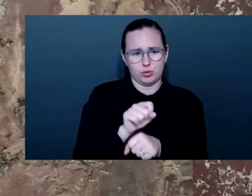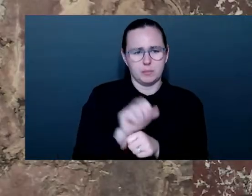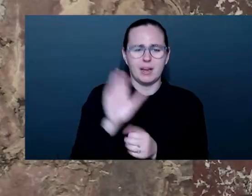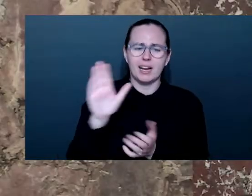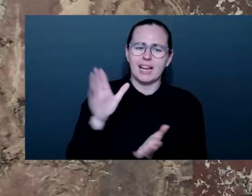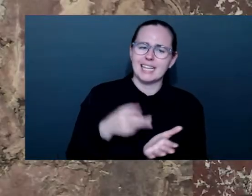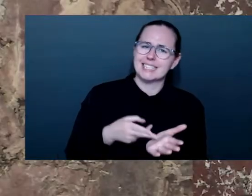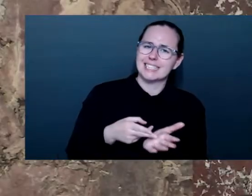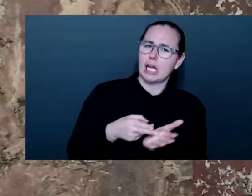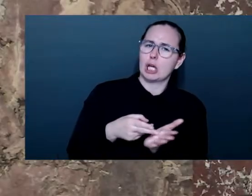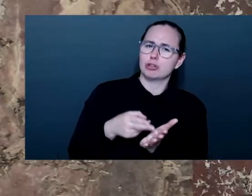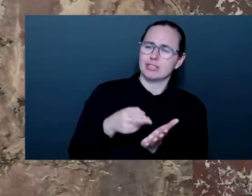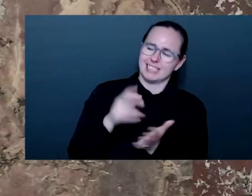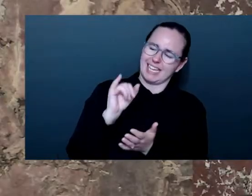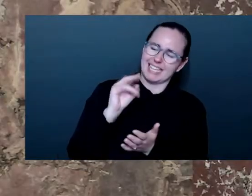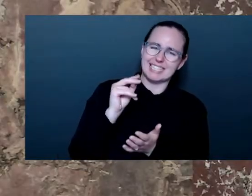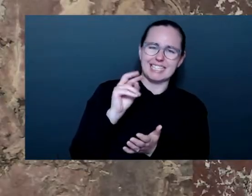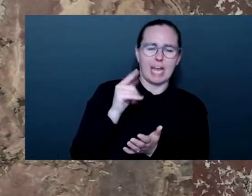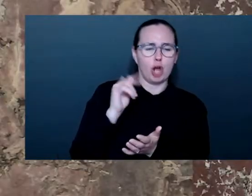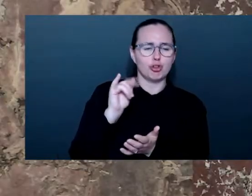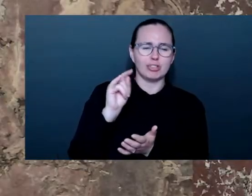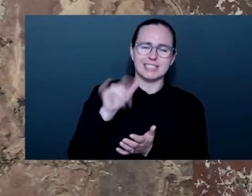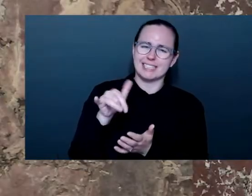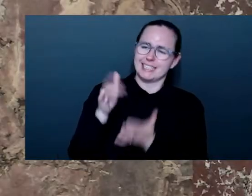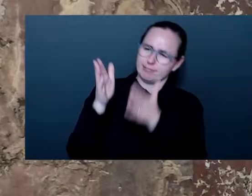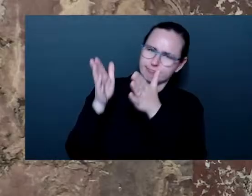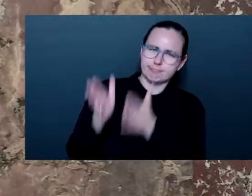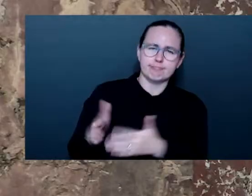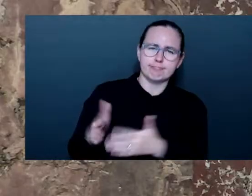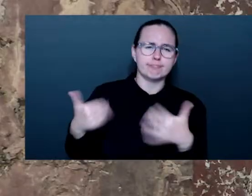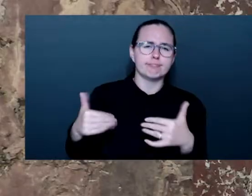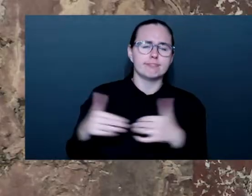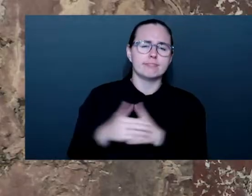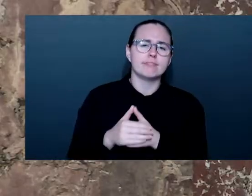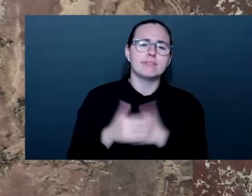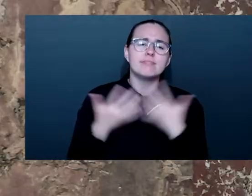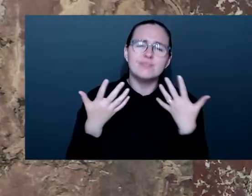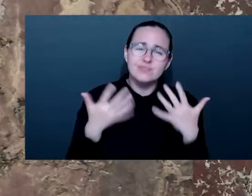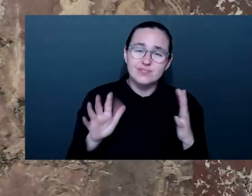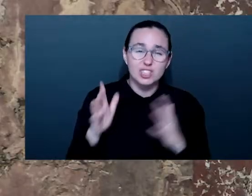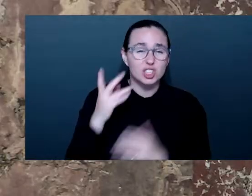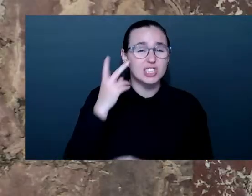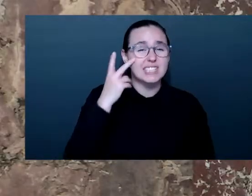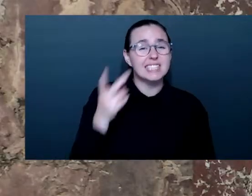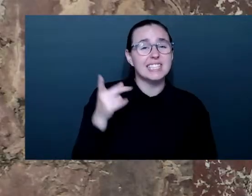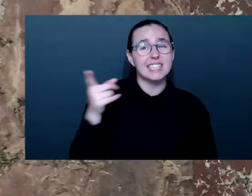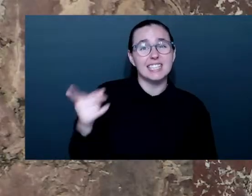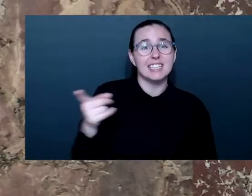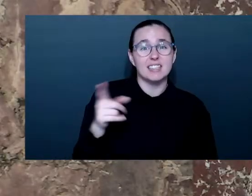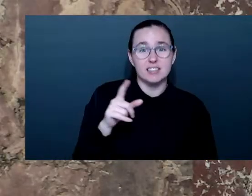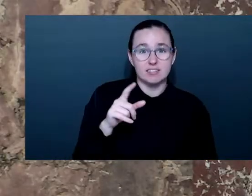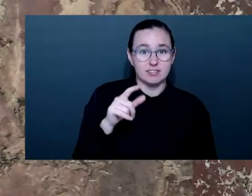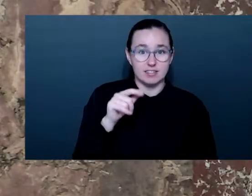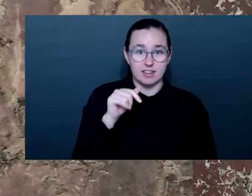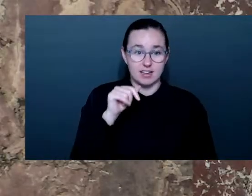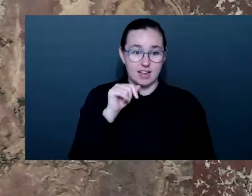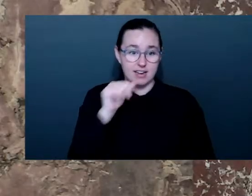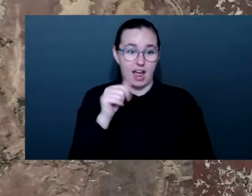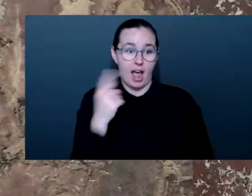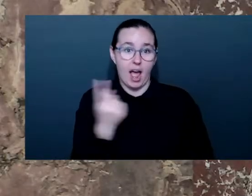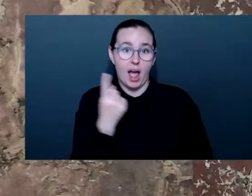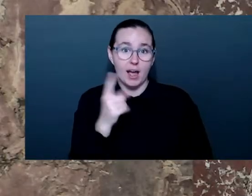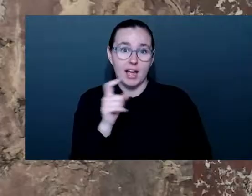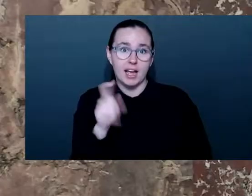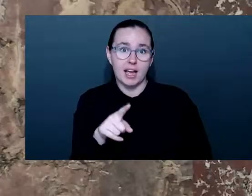of the one question, one follow-up rule. But he is a person of principle and integrity. He, to the point that he once scaled